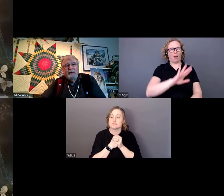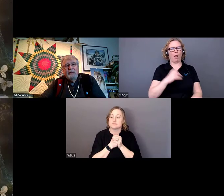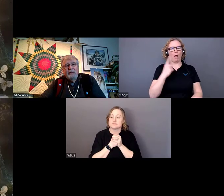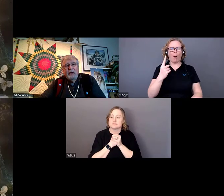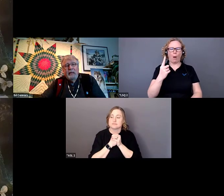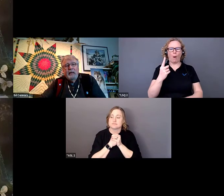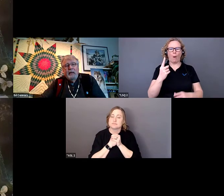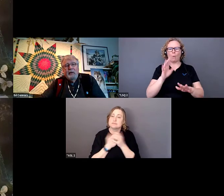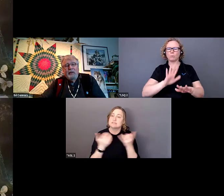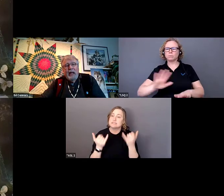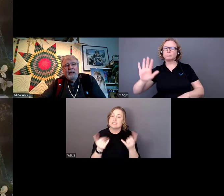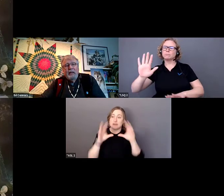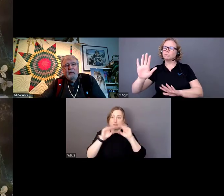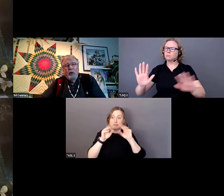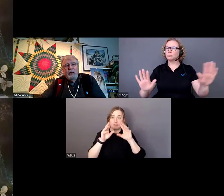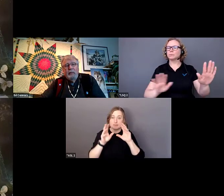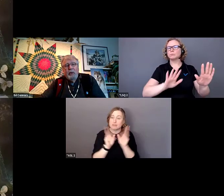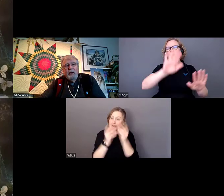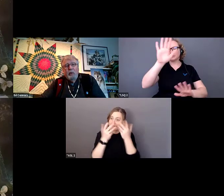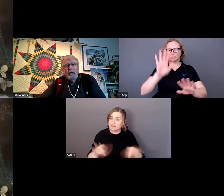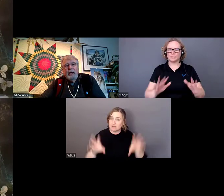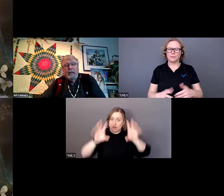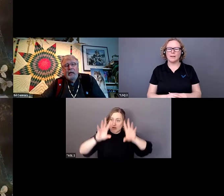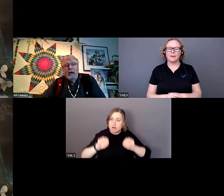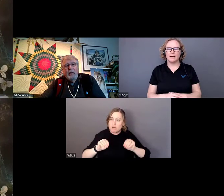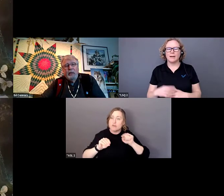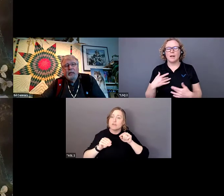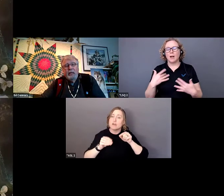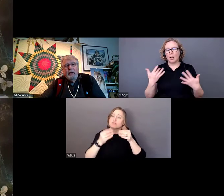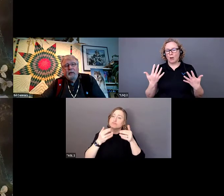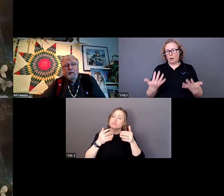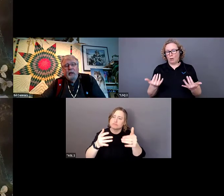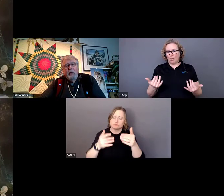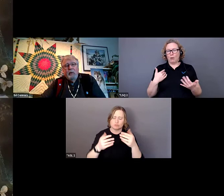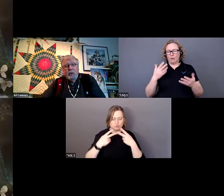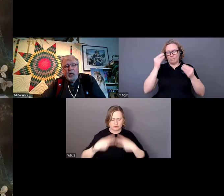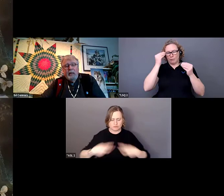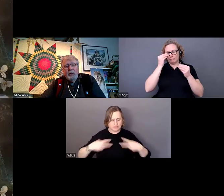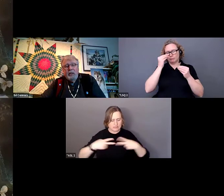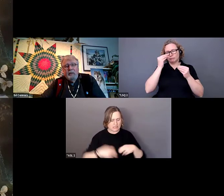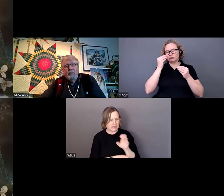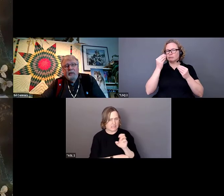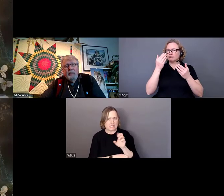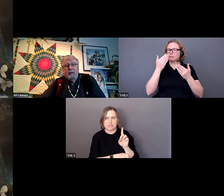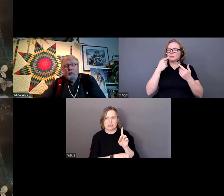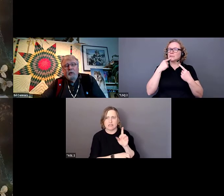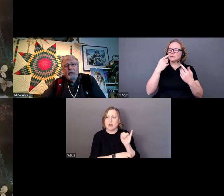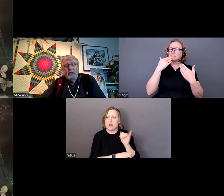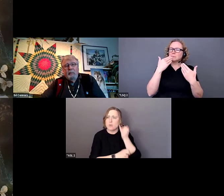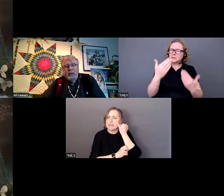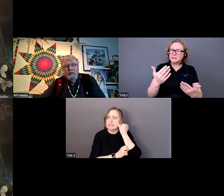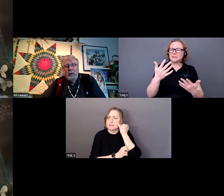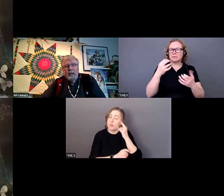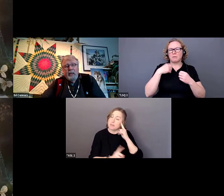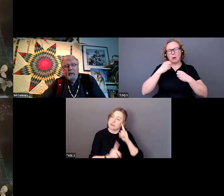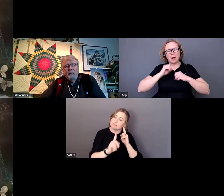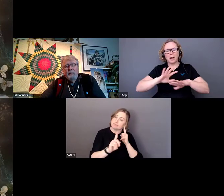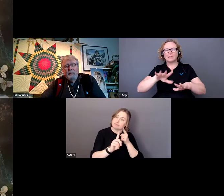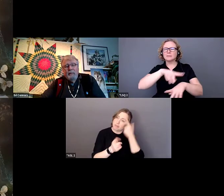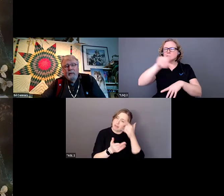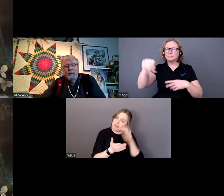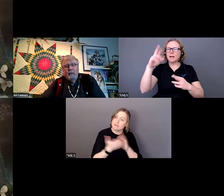journey, understanding more deeply what EDI really is, which I believe is ultimately